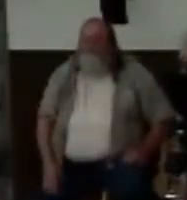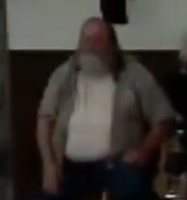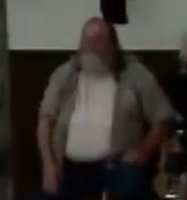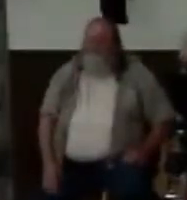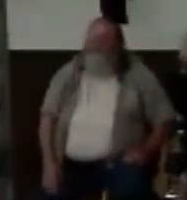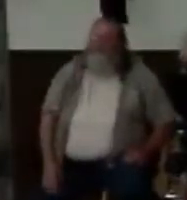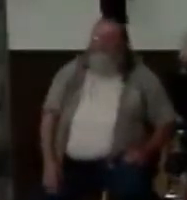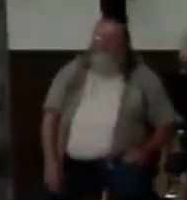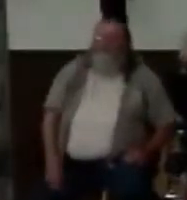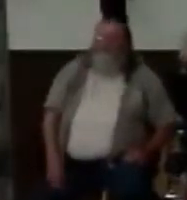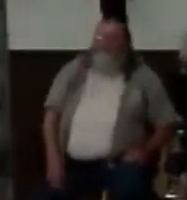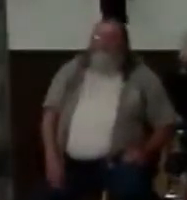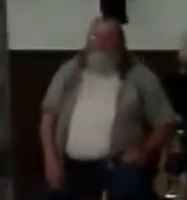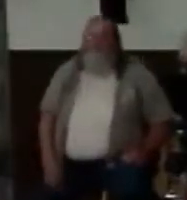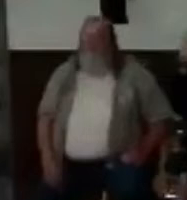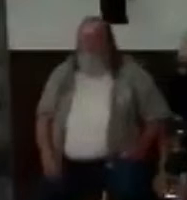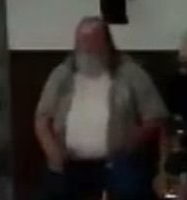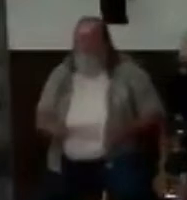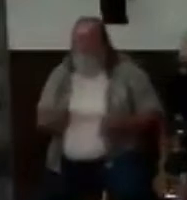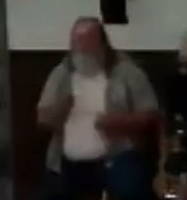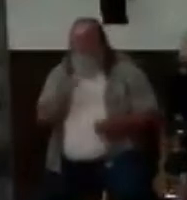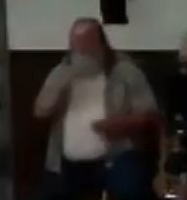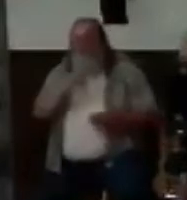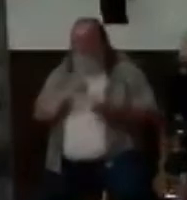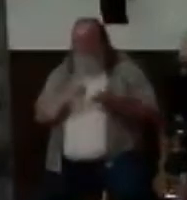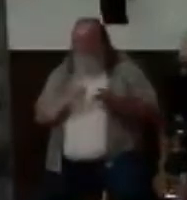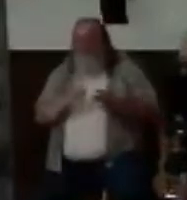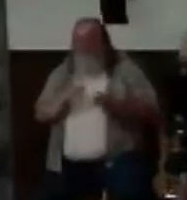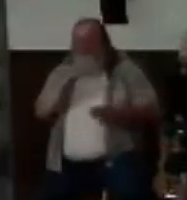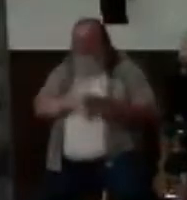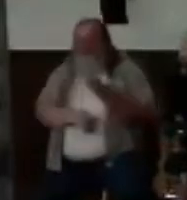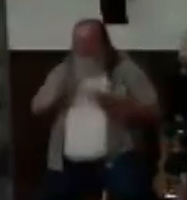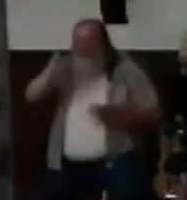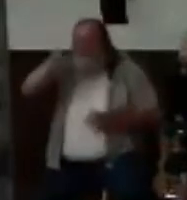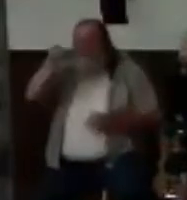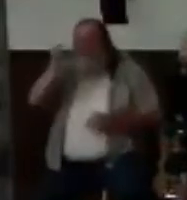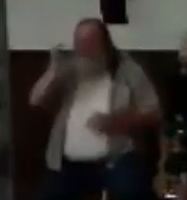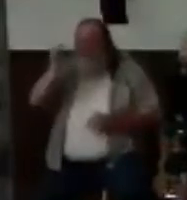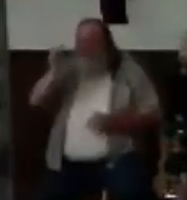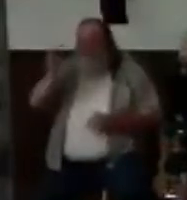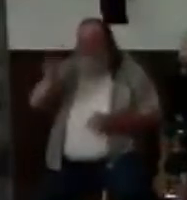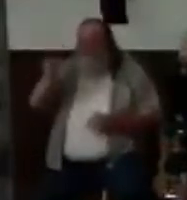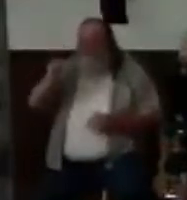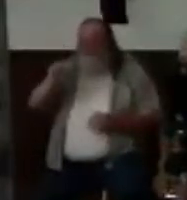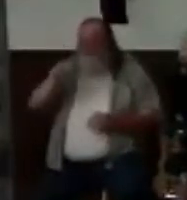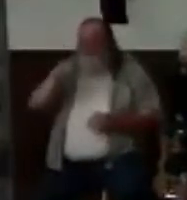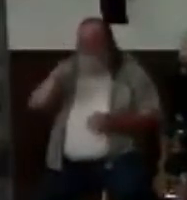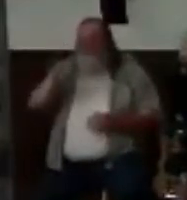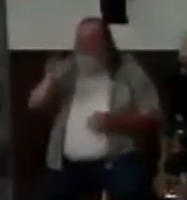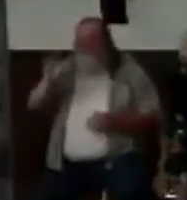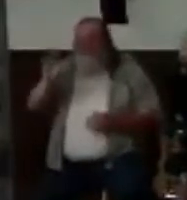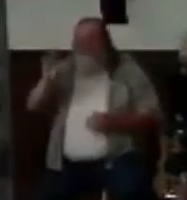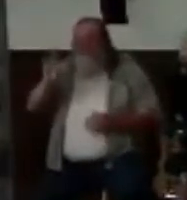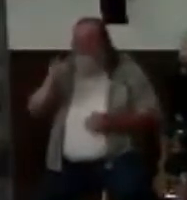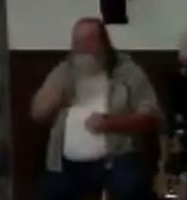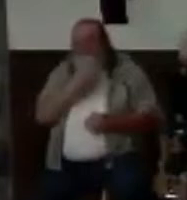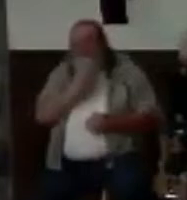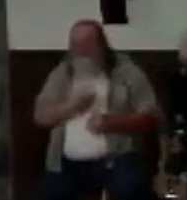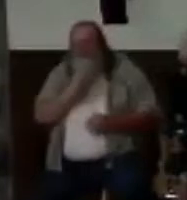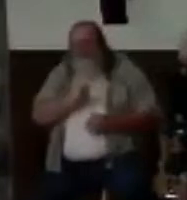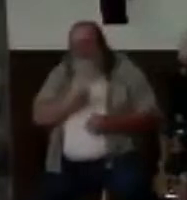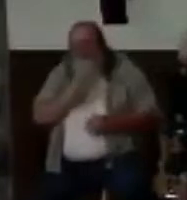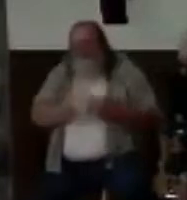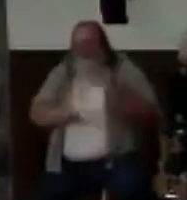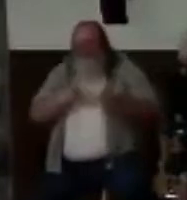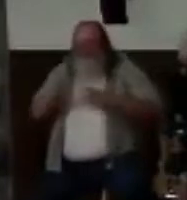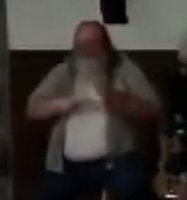was like at the Festival of Shelters in John chapter 7. Jewish people from all over came together to celebrate and